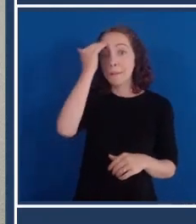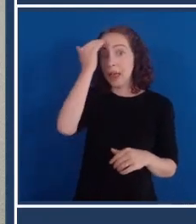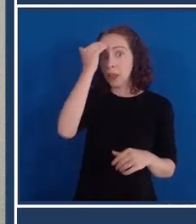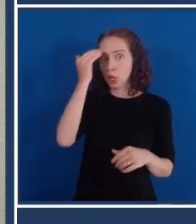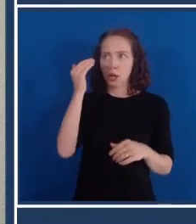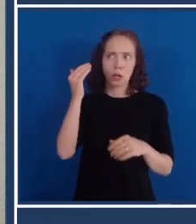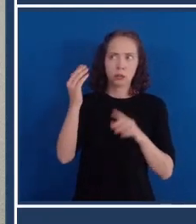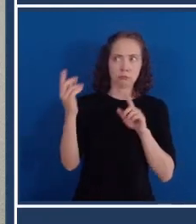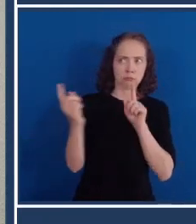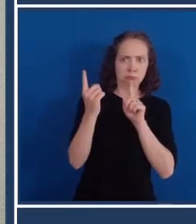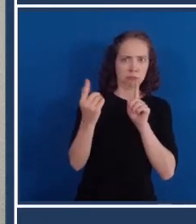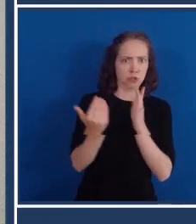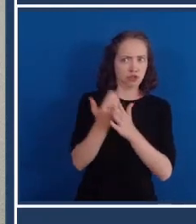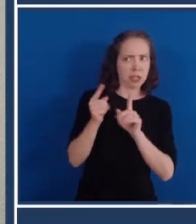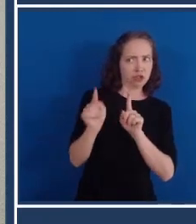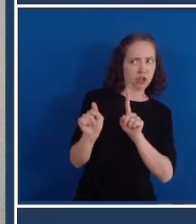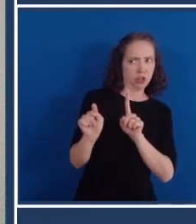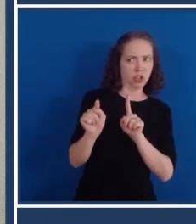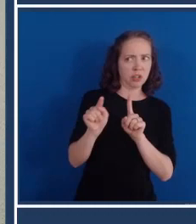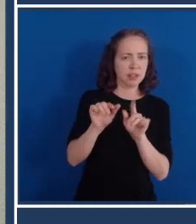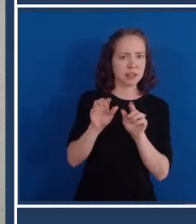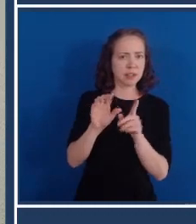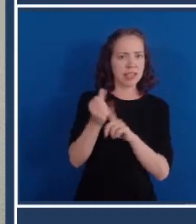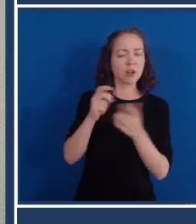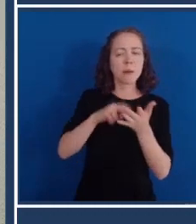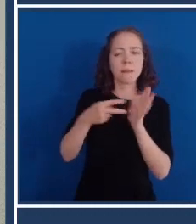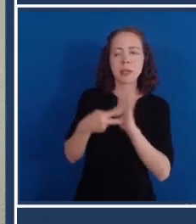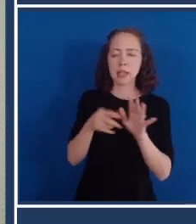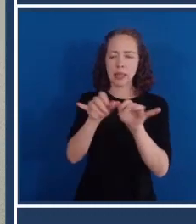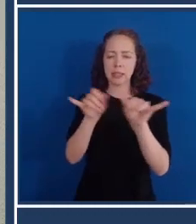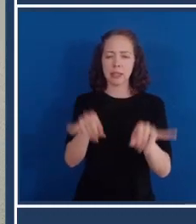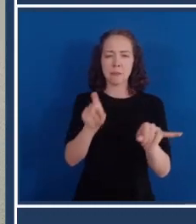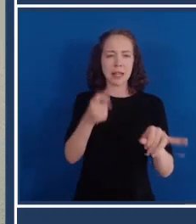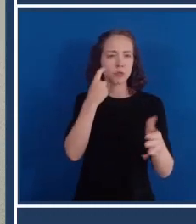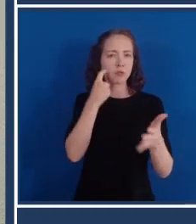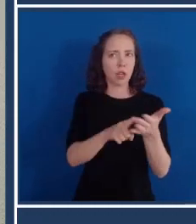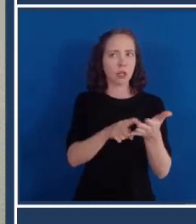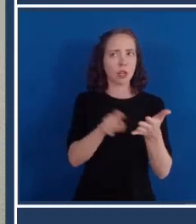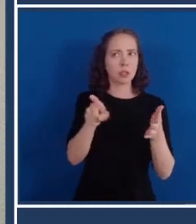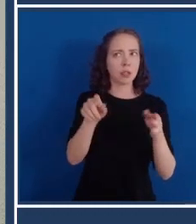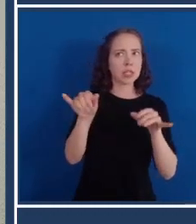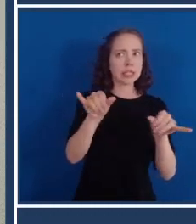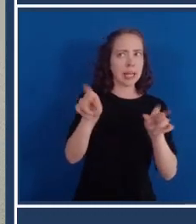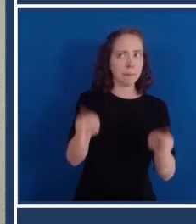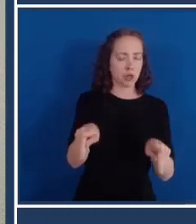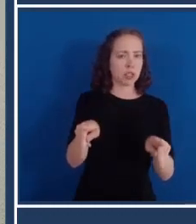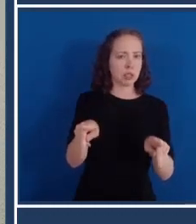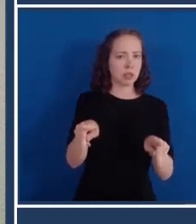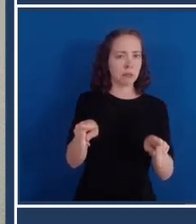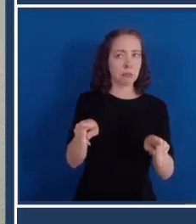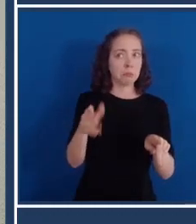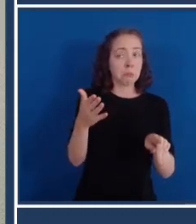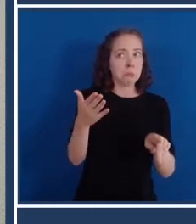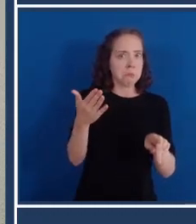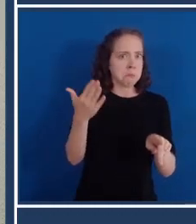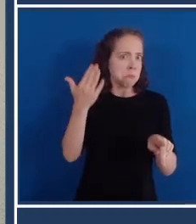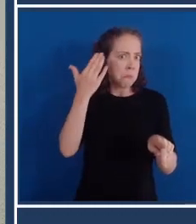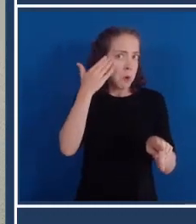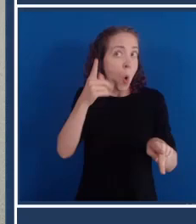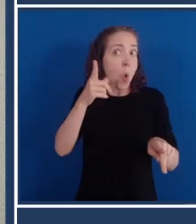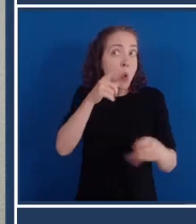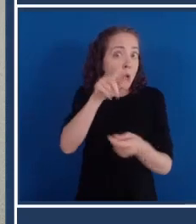to recognise a person in the sense of knowing that it's the same person, not knowing the specific identity of that